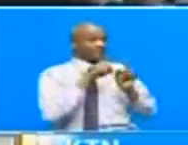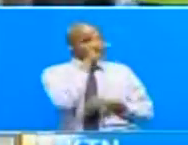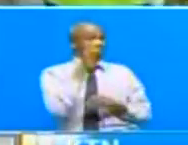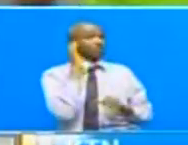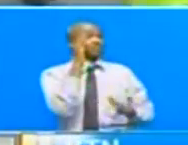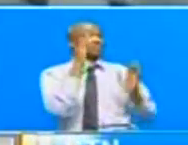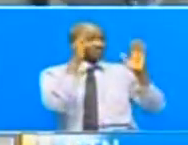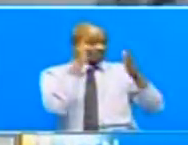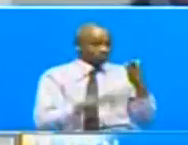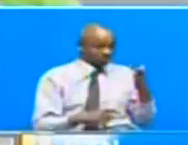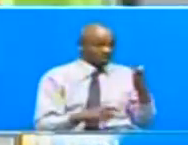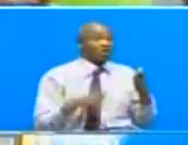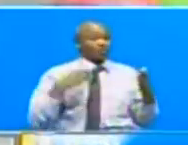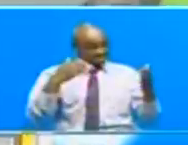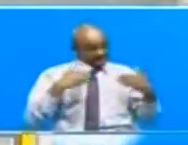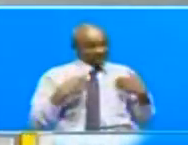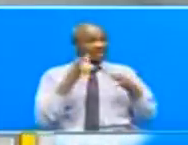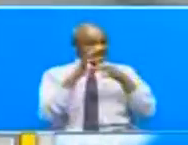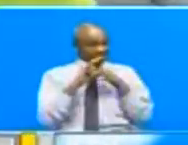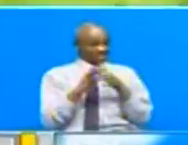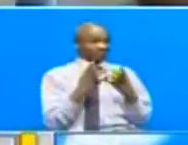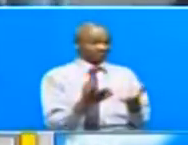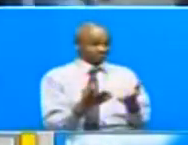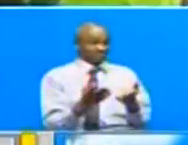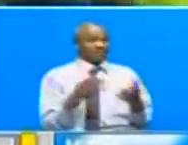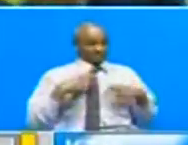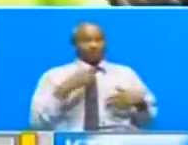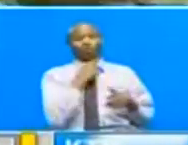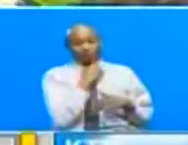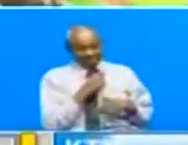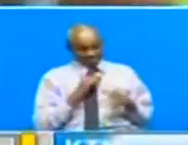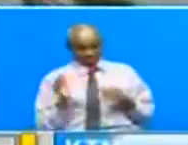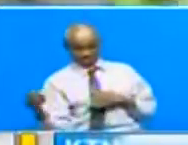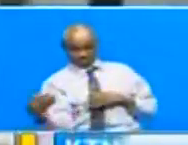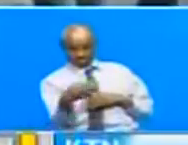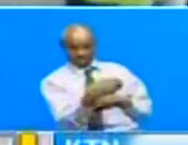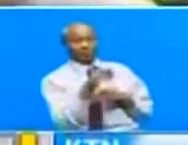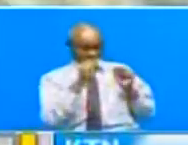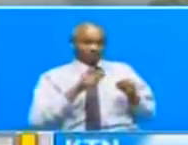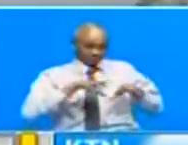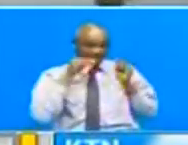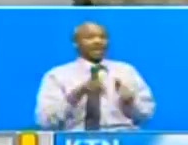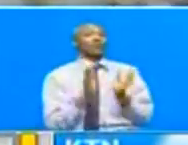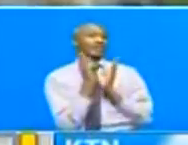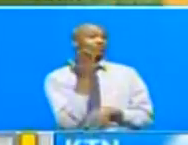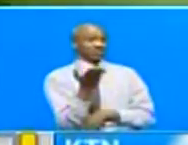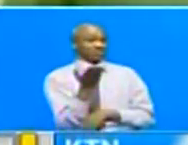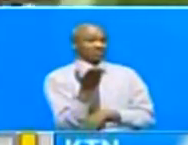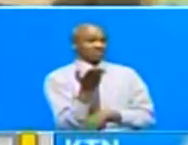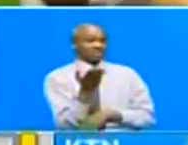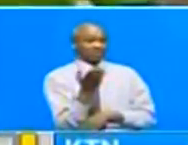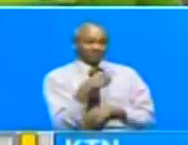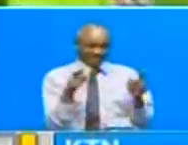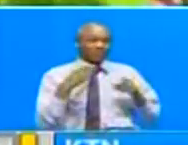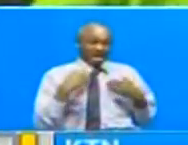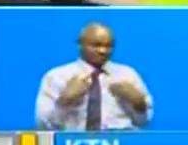is, we have the culture. So sometimes, you know, if people want to go around the system, they'll find a way. They'll find a way. Right. But